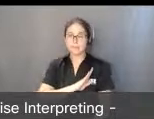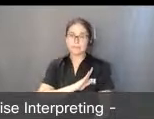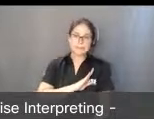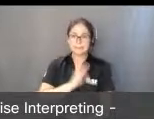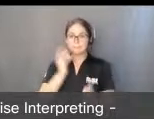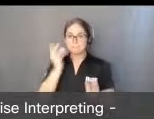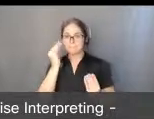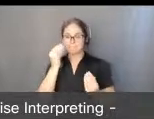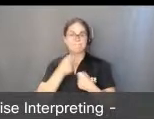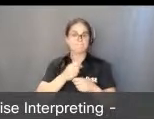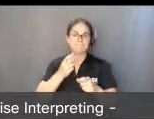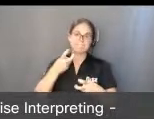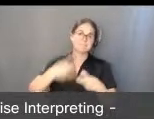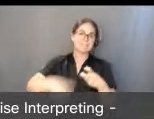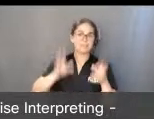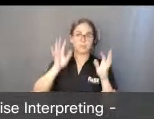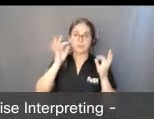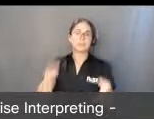decision to